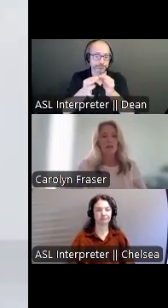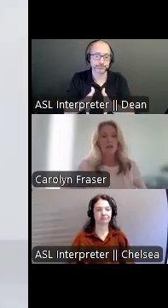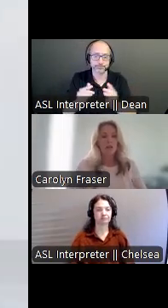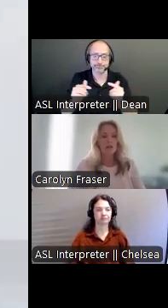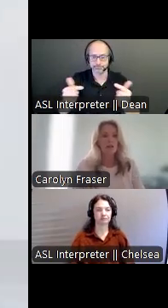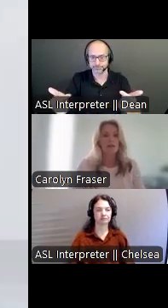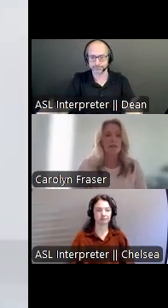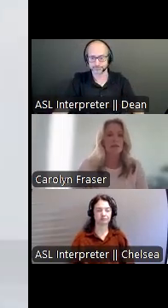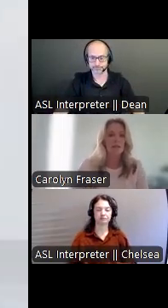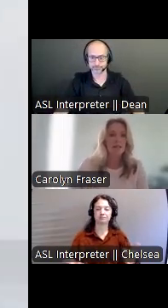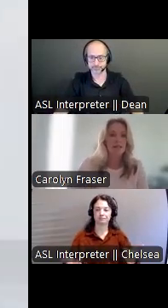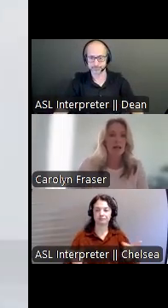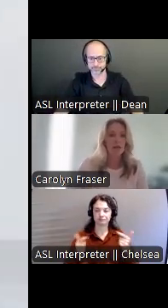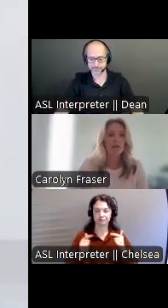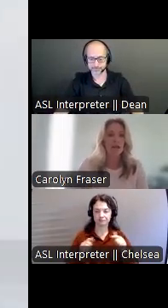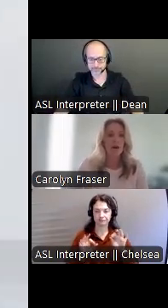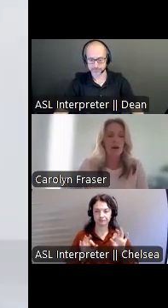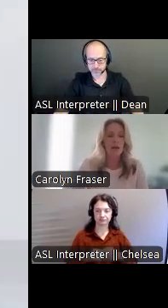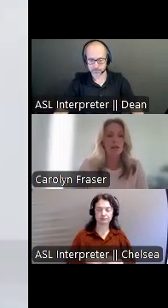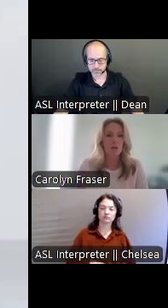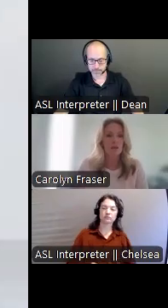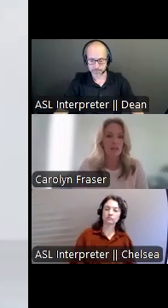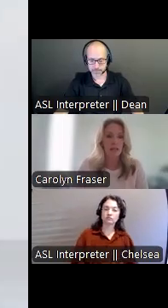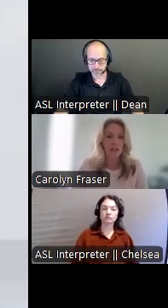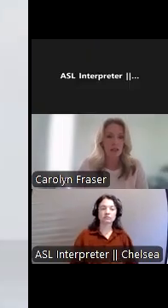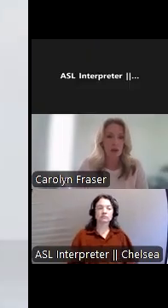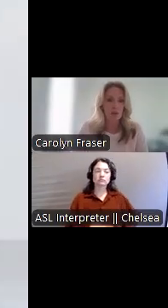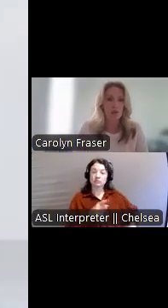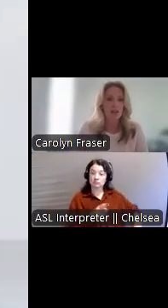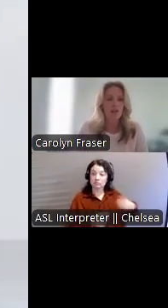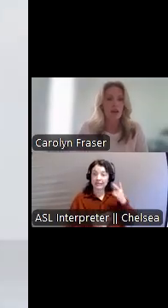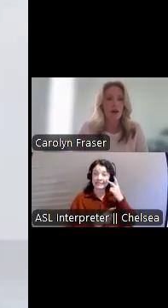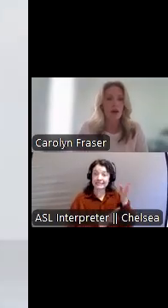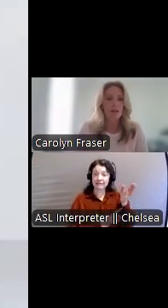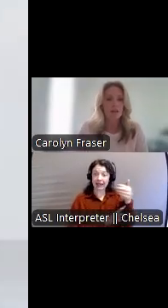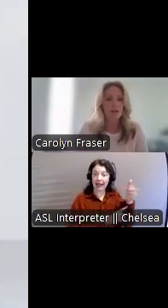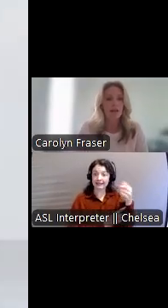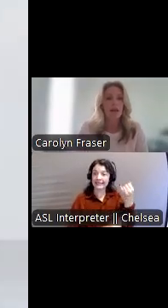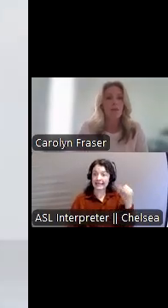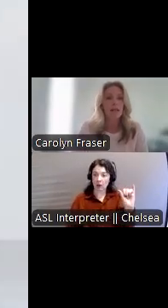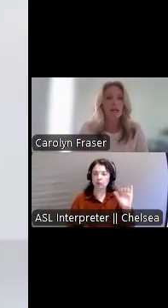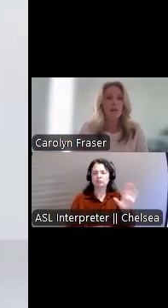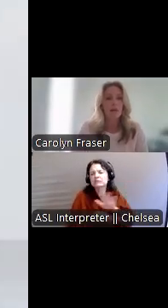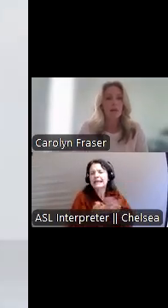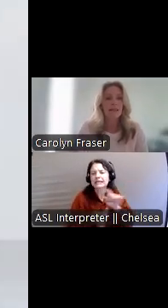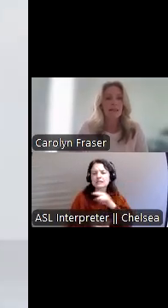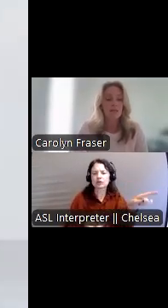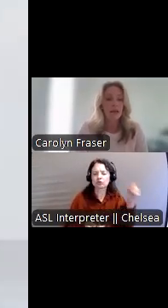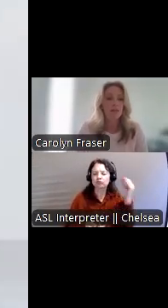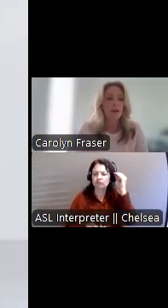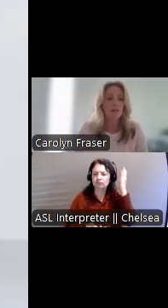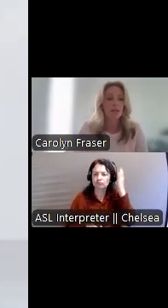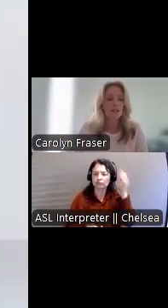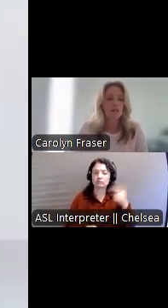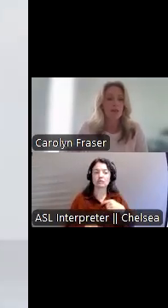The other is the yellow flag law, and this is sort of just a nice to know, but the chief firearm officers may temporarily suspend